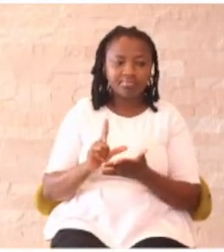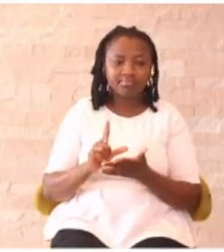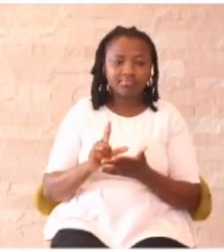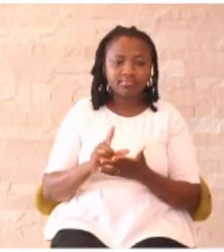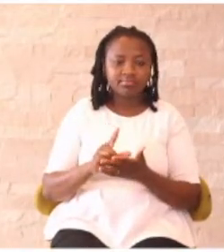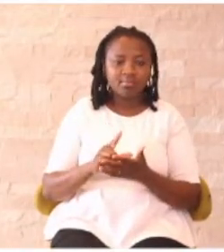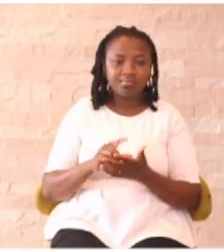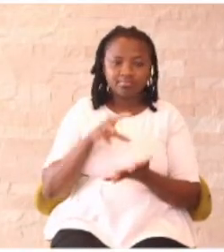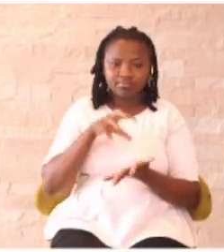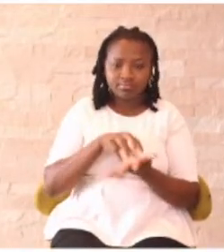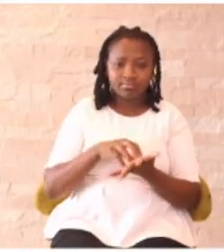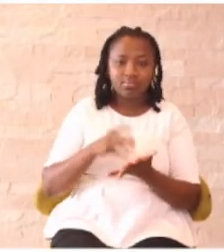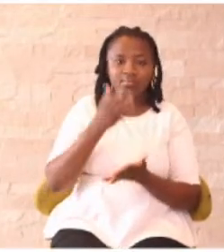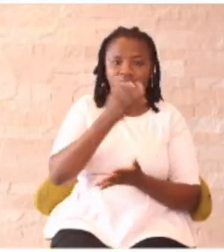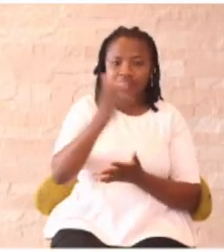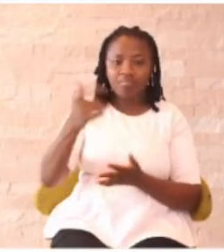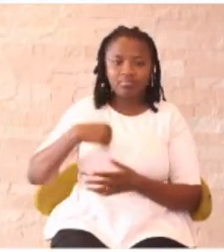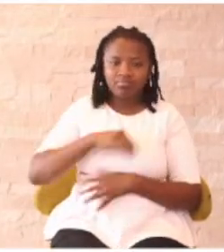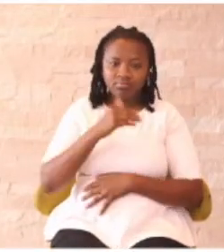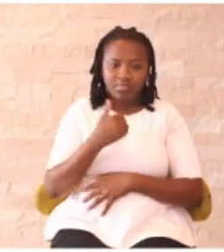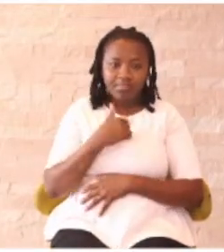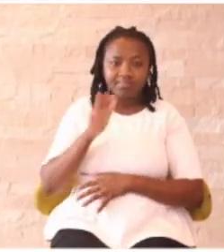disability